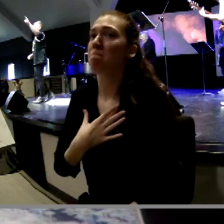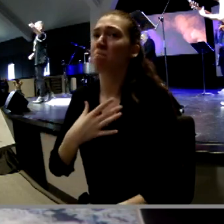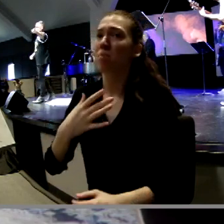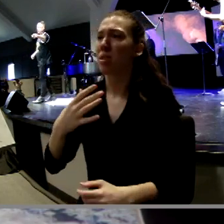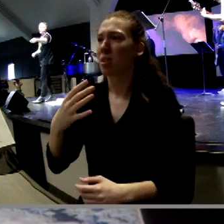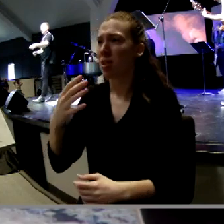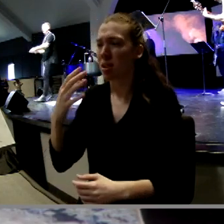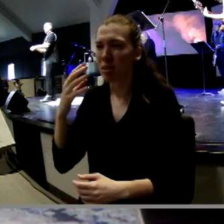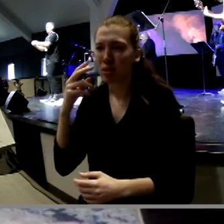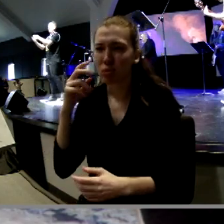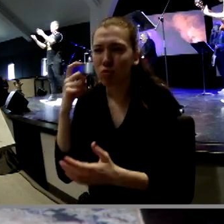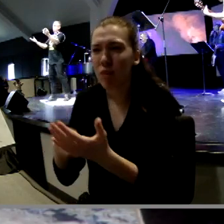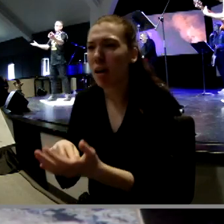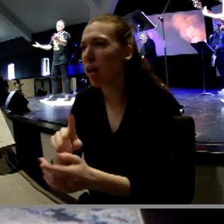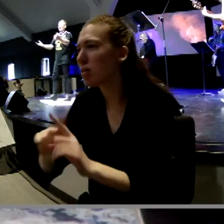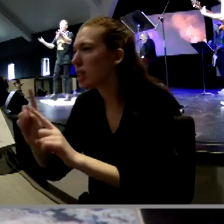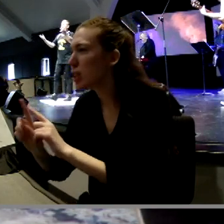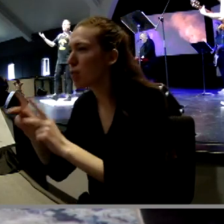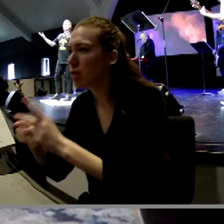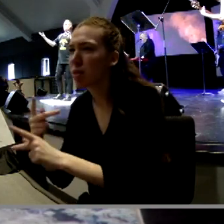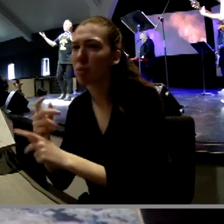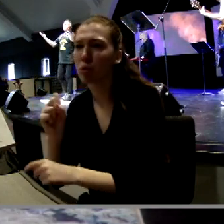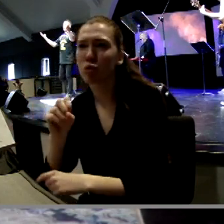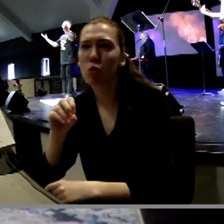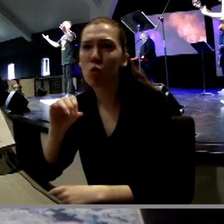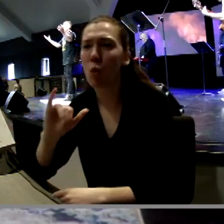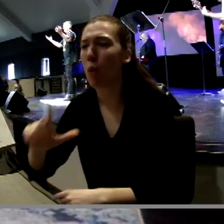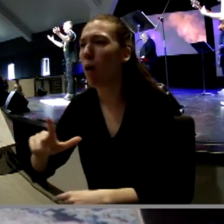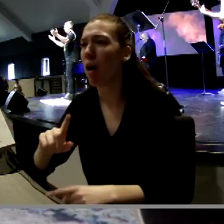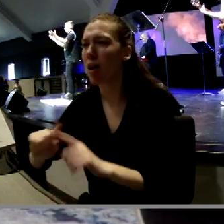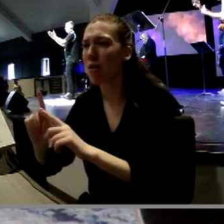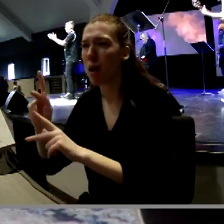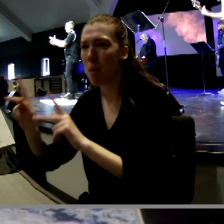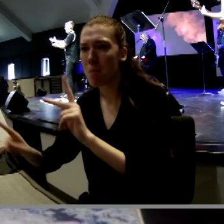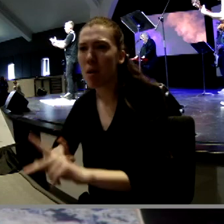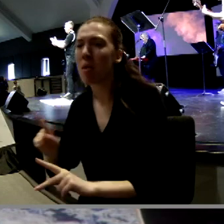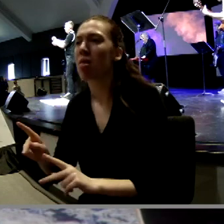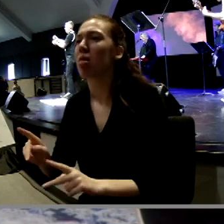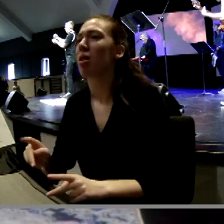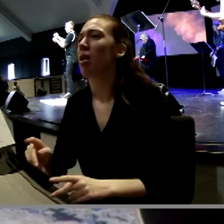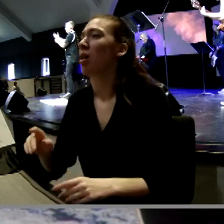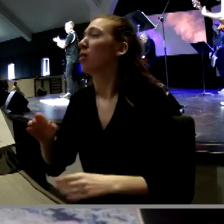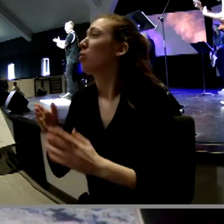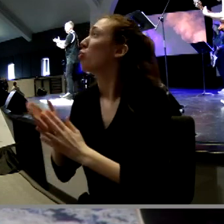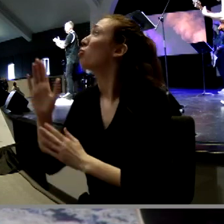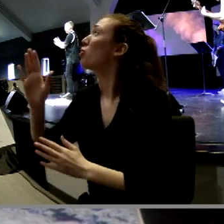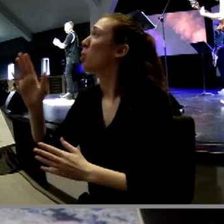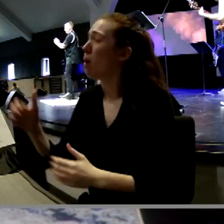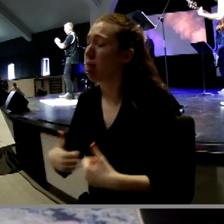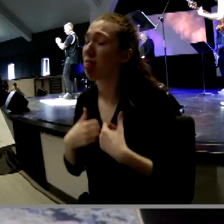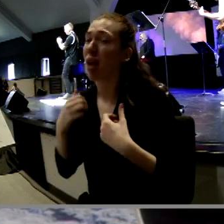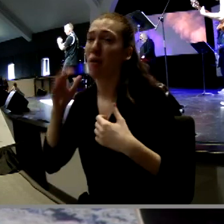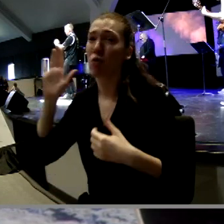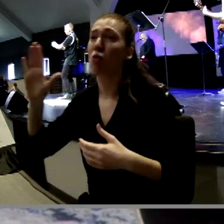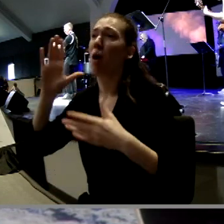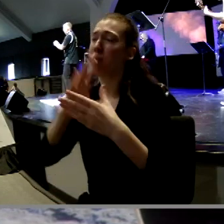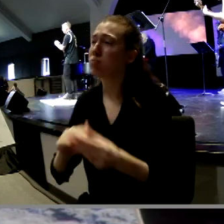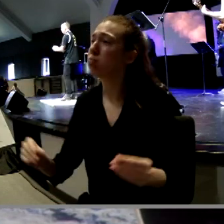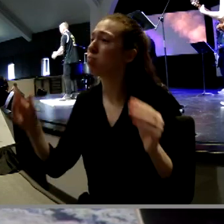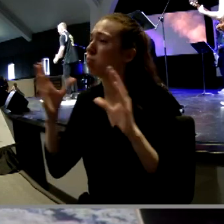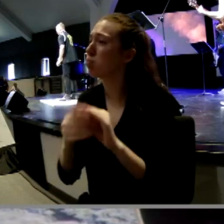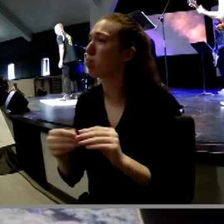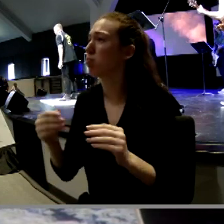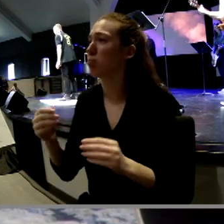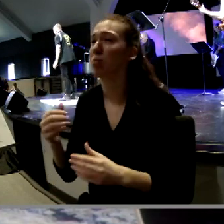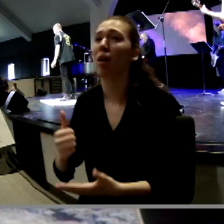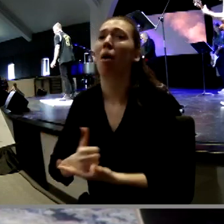have in theirs. Give us the opportunity to have a kingdom imagination through your life and through your parables, Jesus. Help us to see the world and